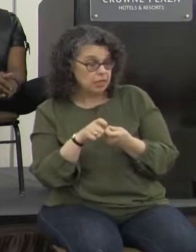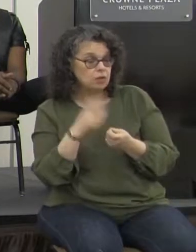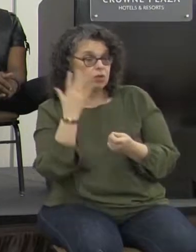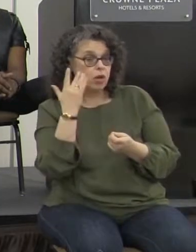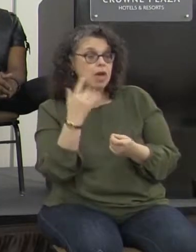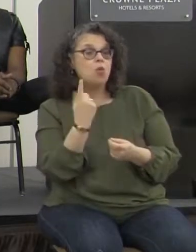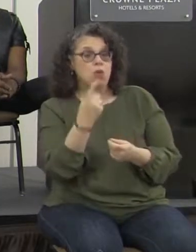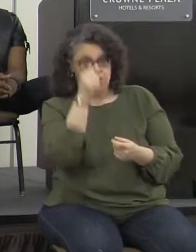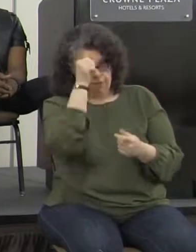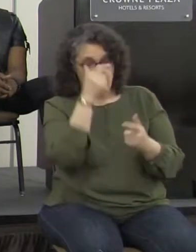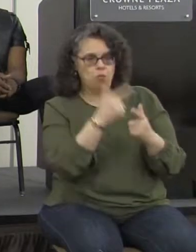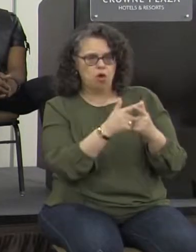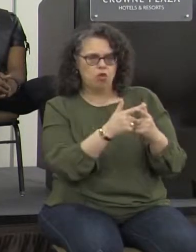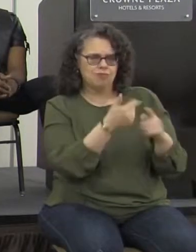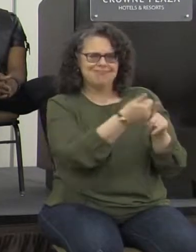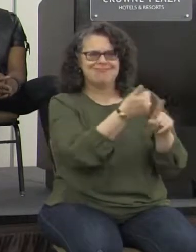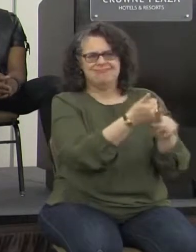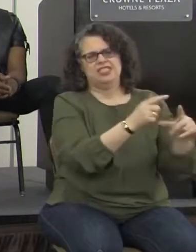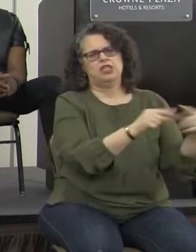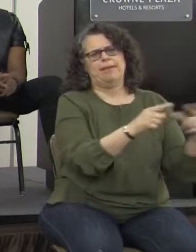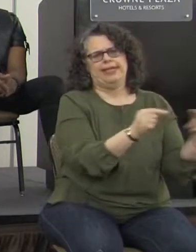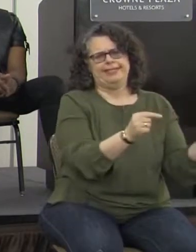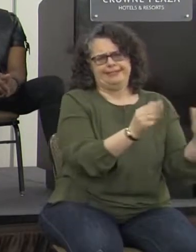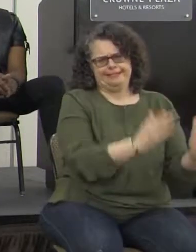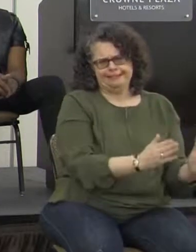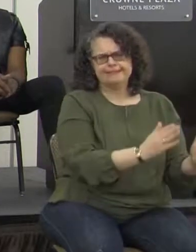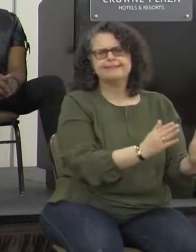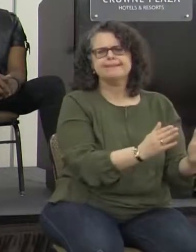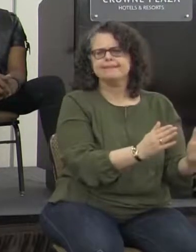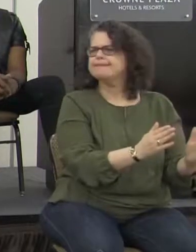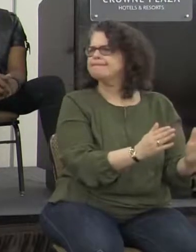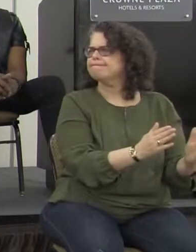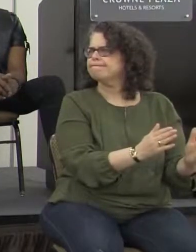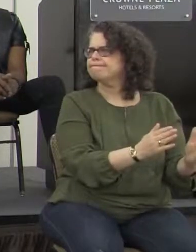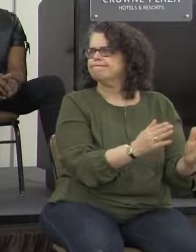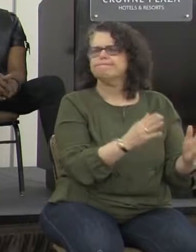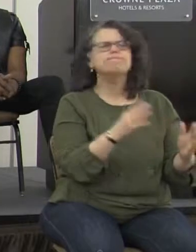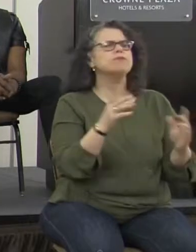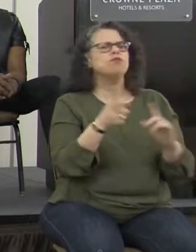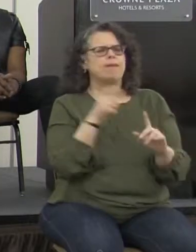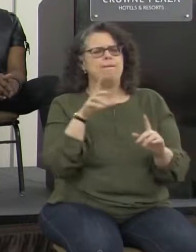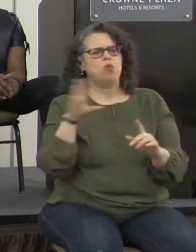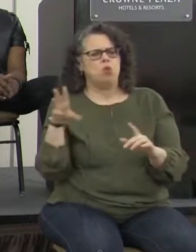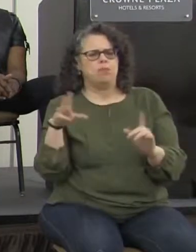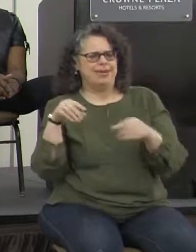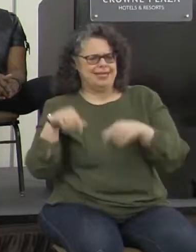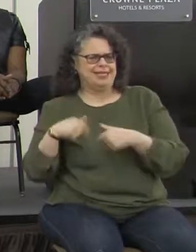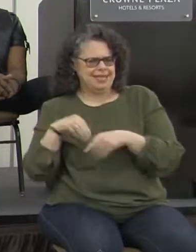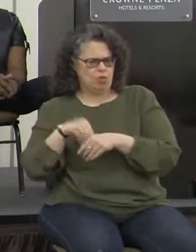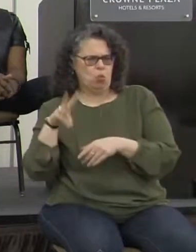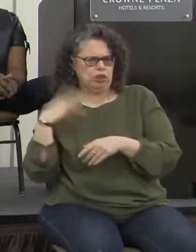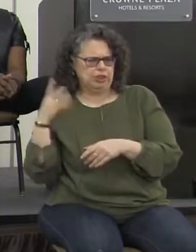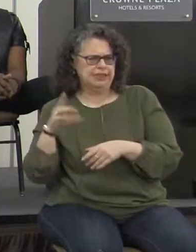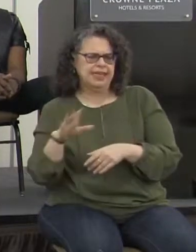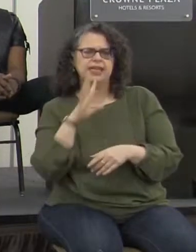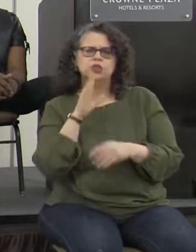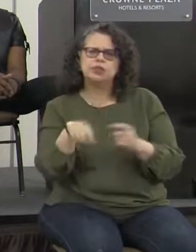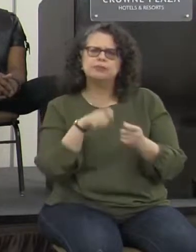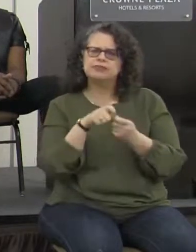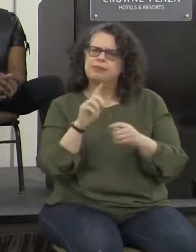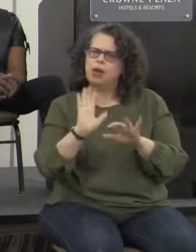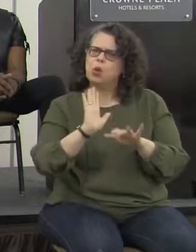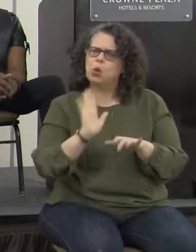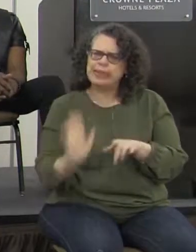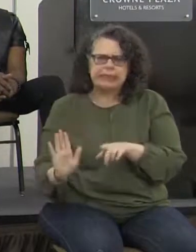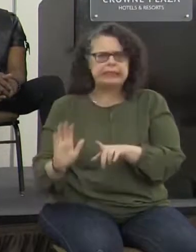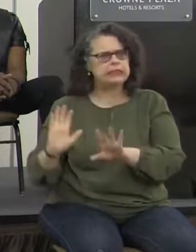our brothers is Japanese, and in DC is Japanese, and he spoke specifically about some challenges